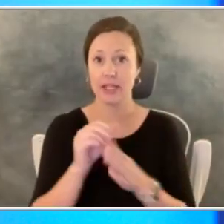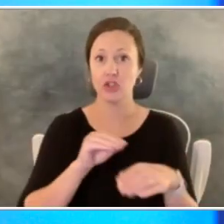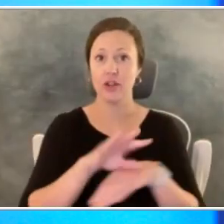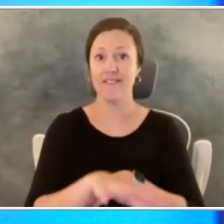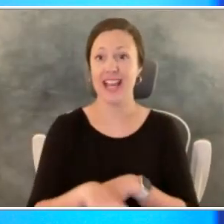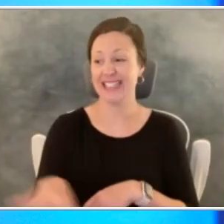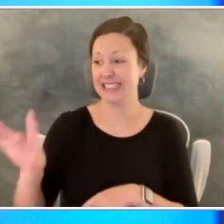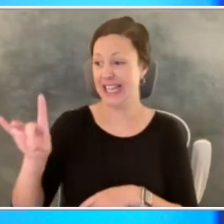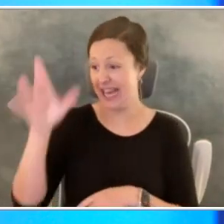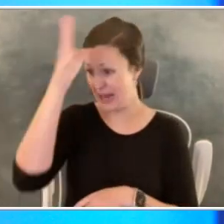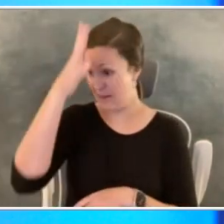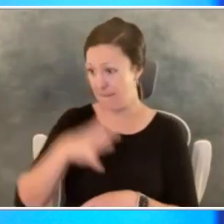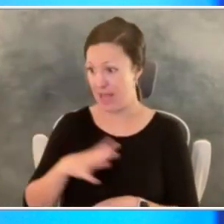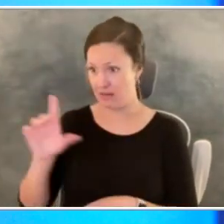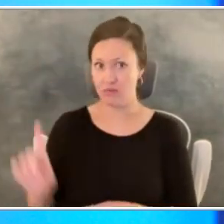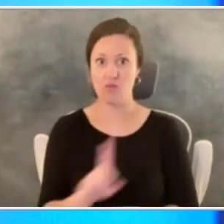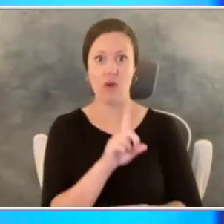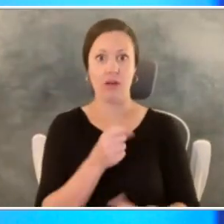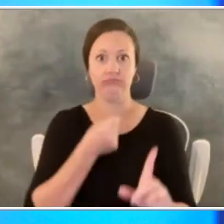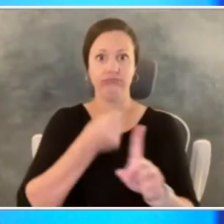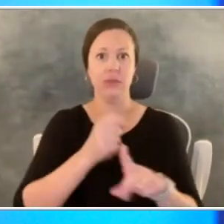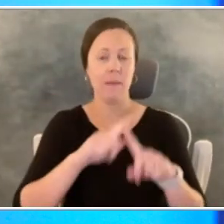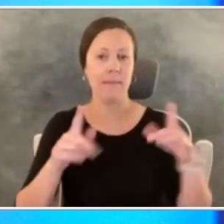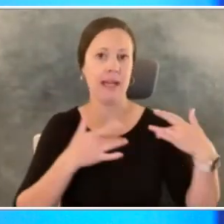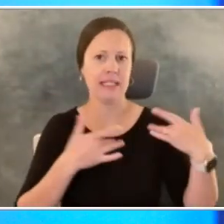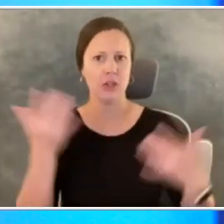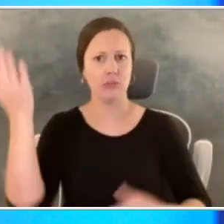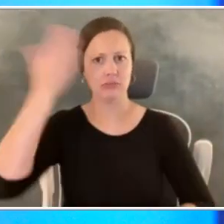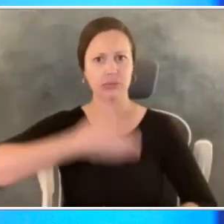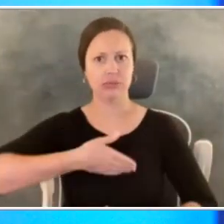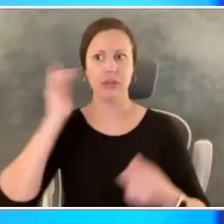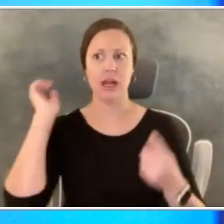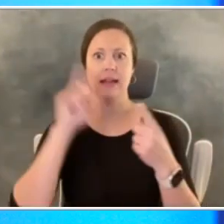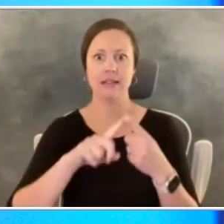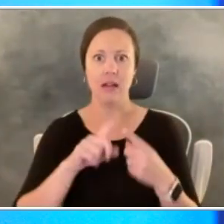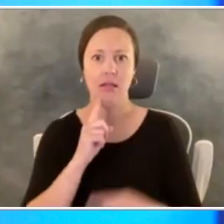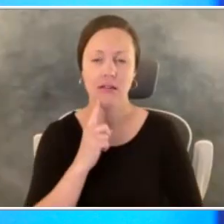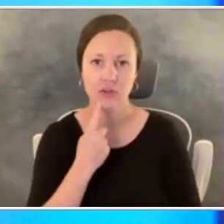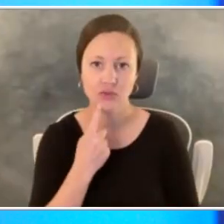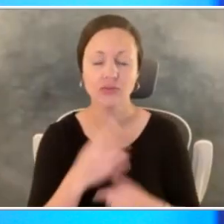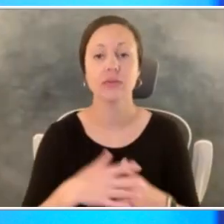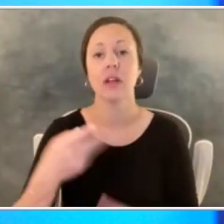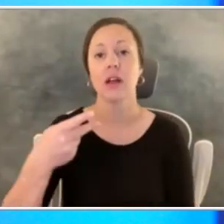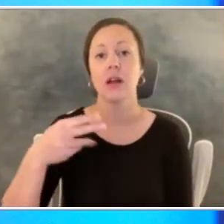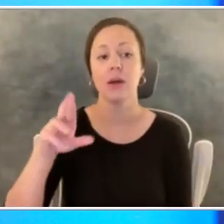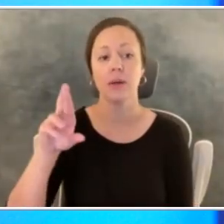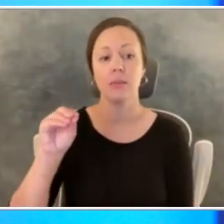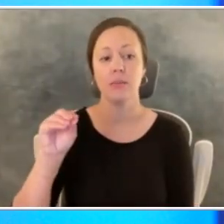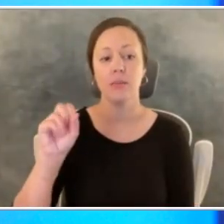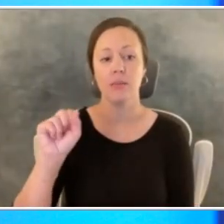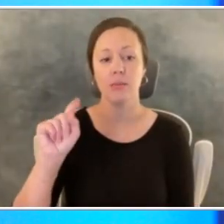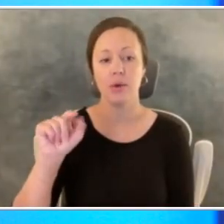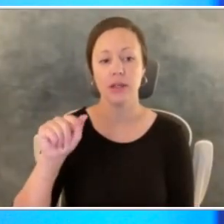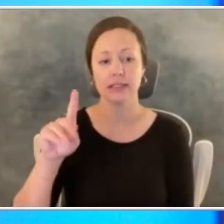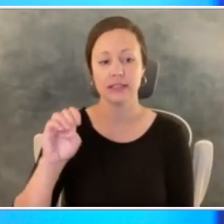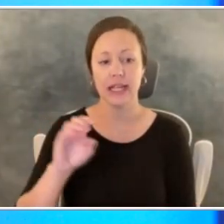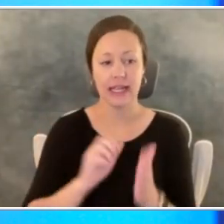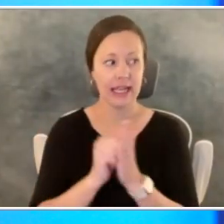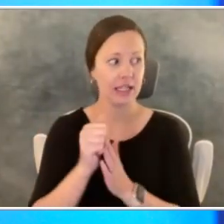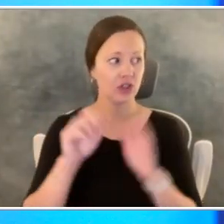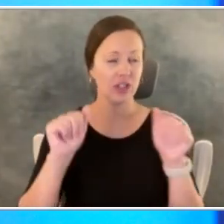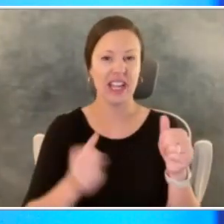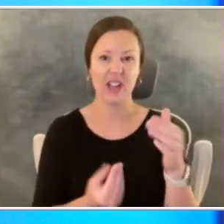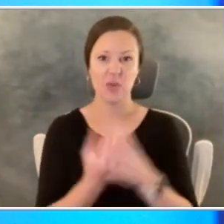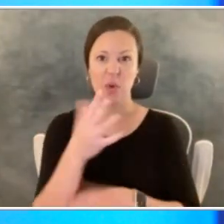but often goes unnoticed until it demands attention. Prostate cancer can be slow growing, easy to miss, and in